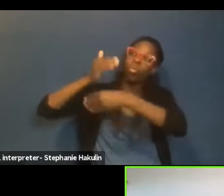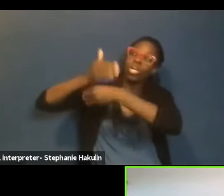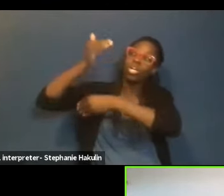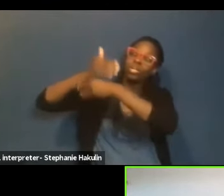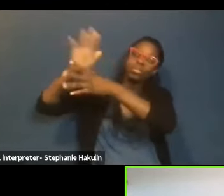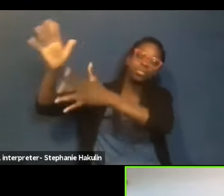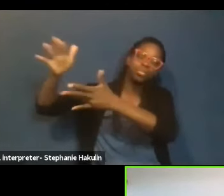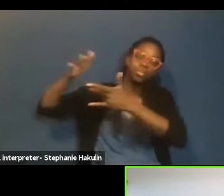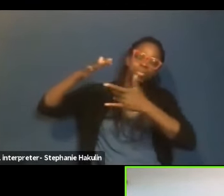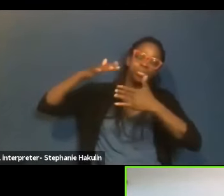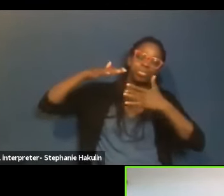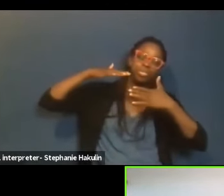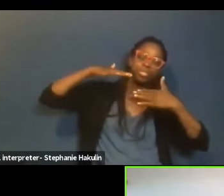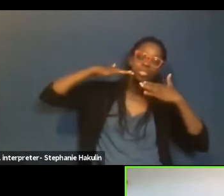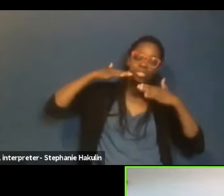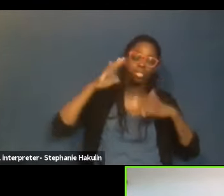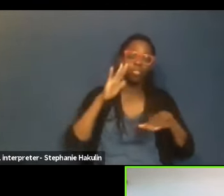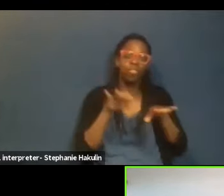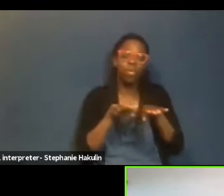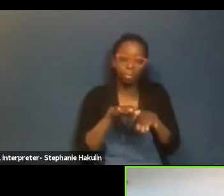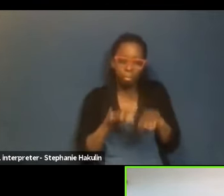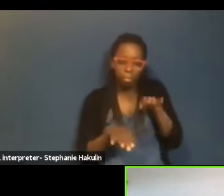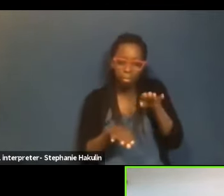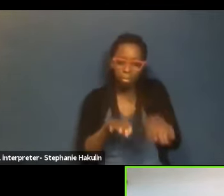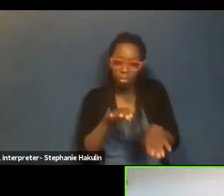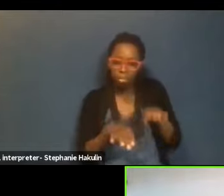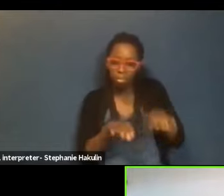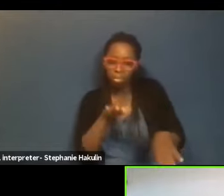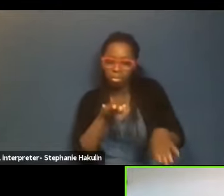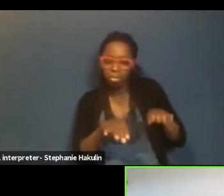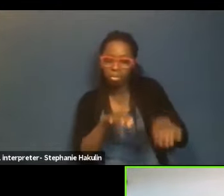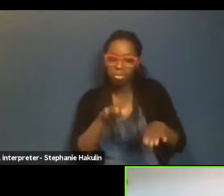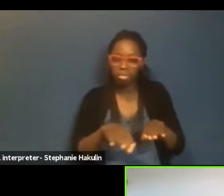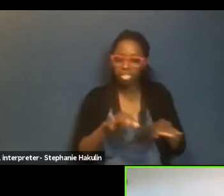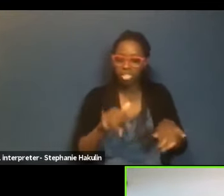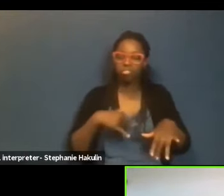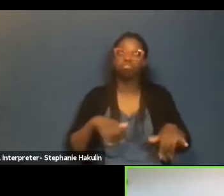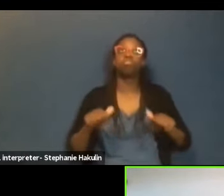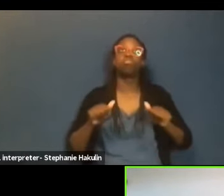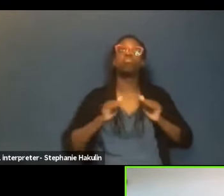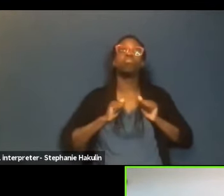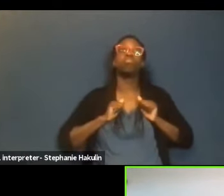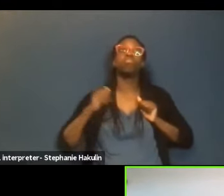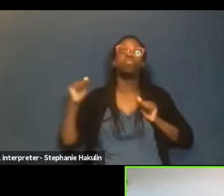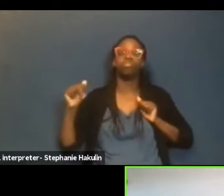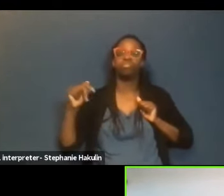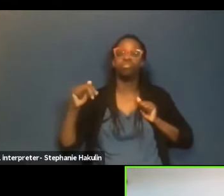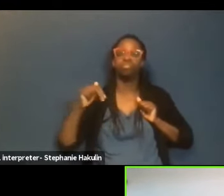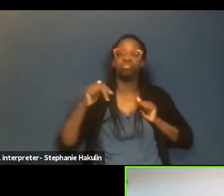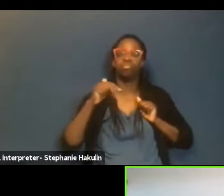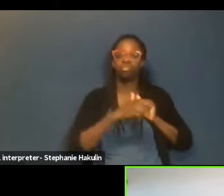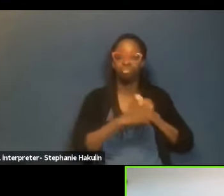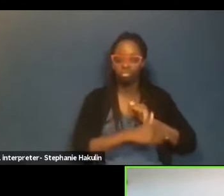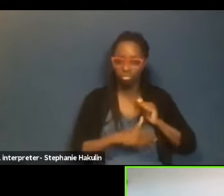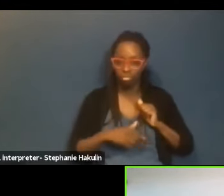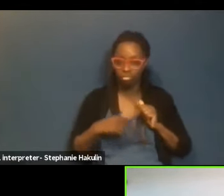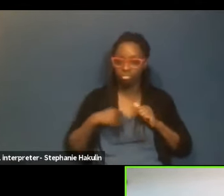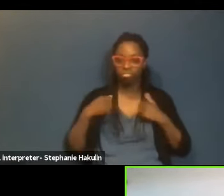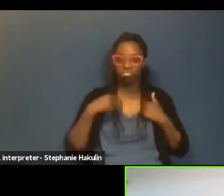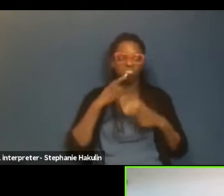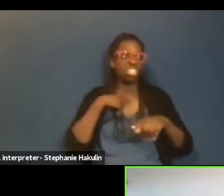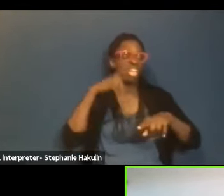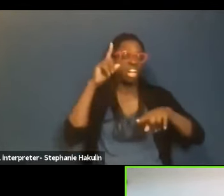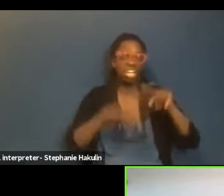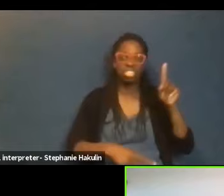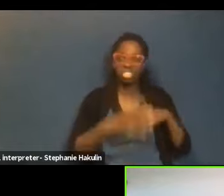form of sleep paralysis, but I will not sleep. I will stay fixed